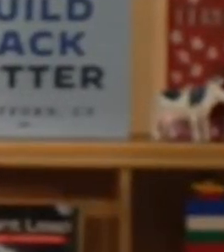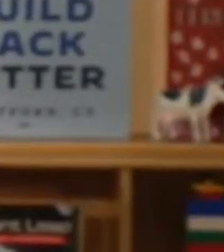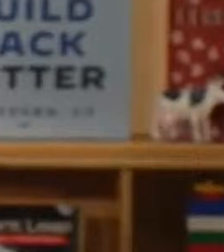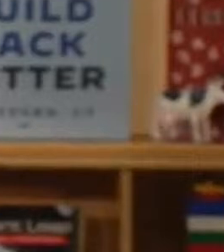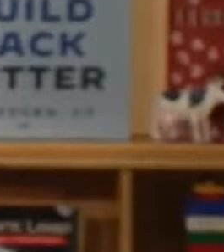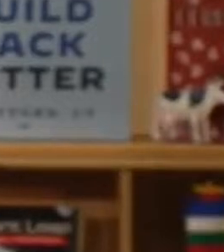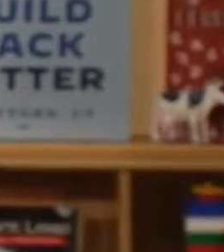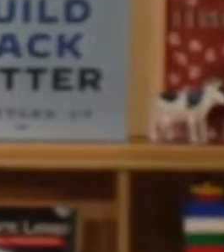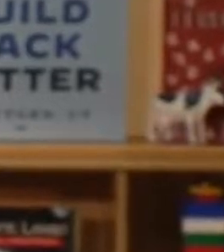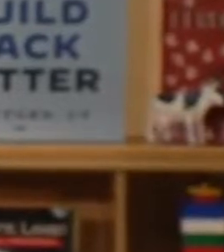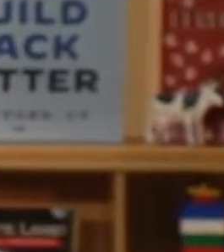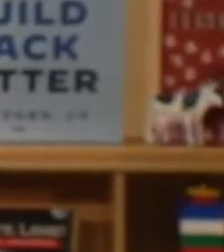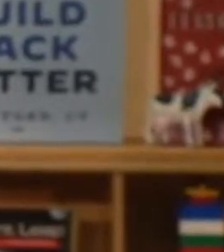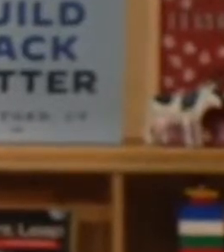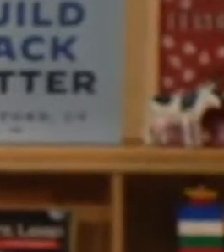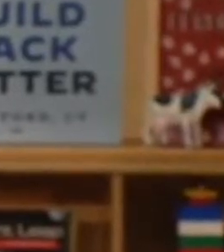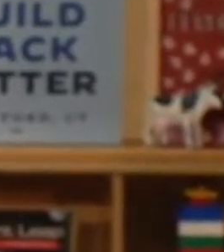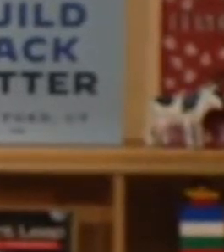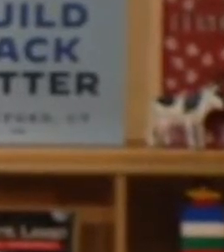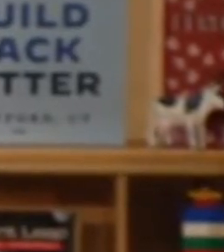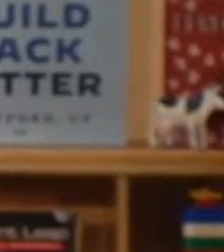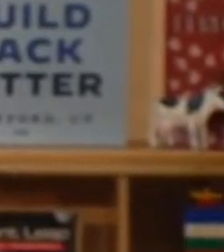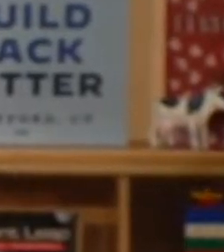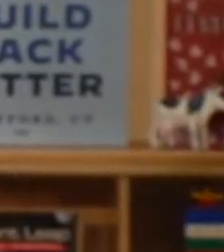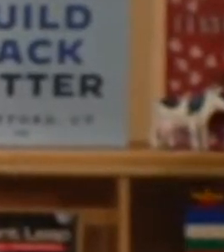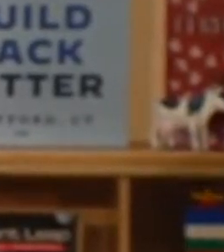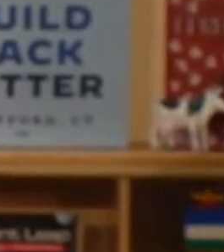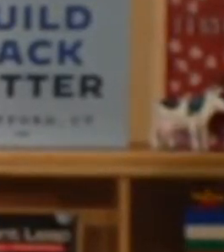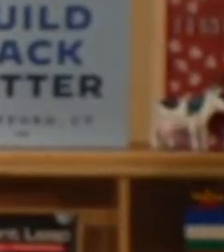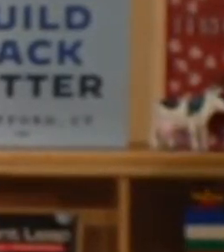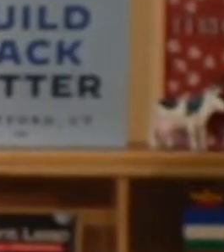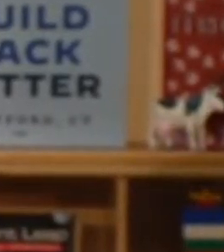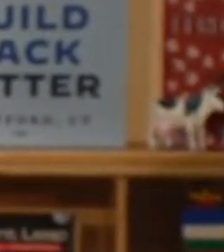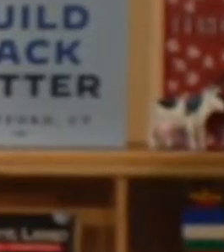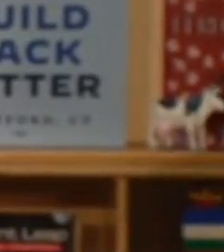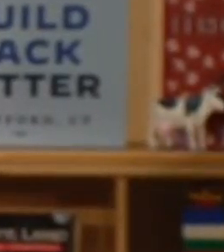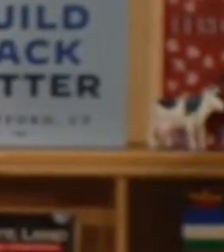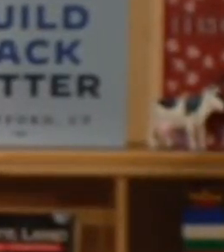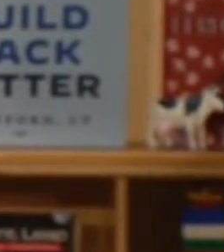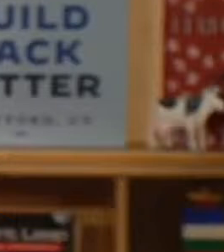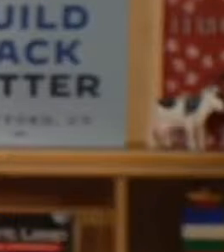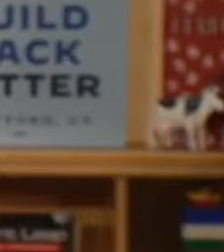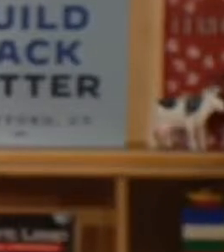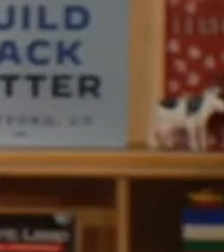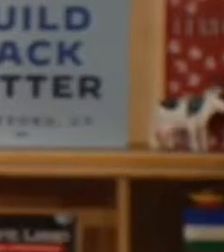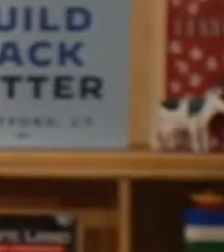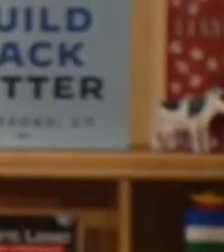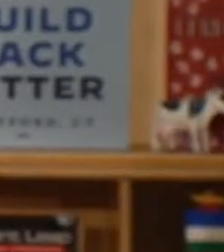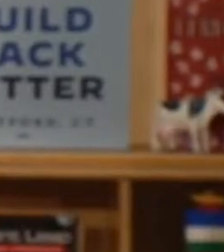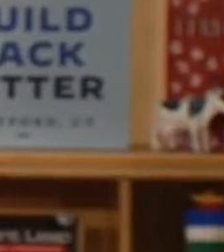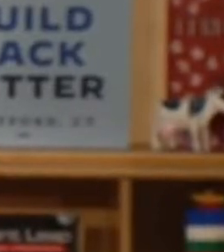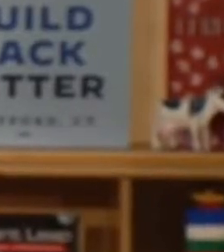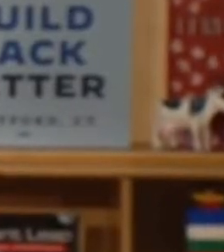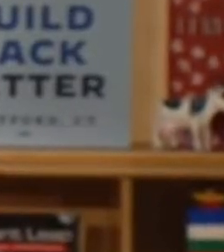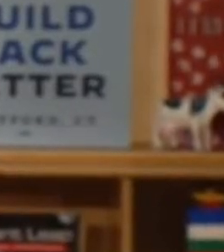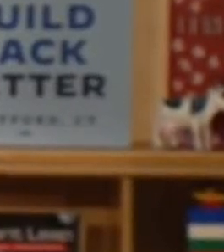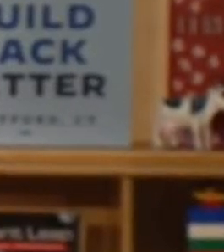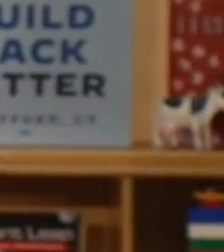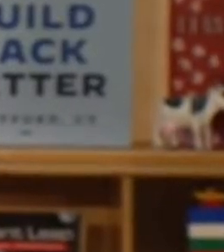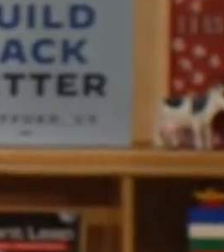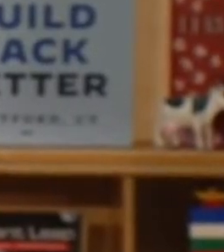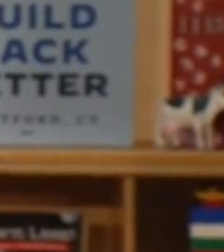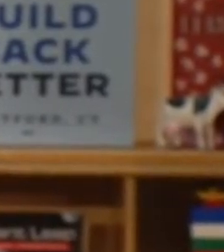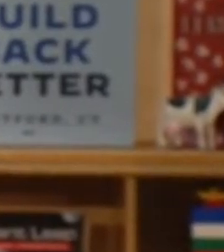Not only our roads, our highways, our bridges, but on our people and on our families. And we didn't just build the interstate highway system